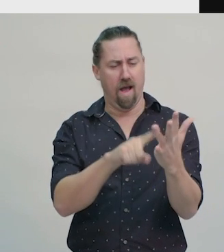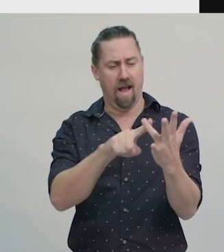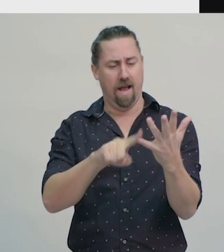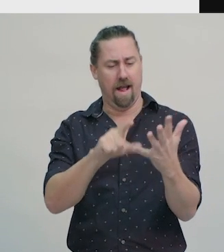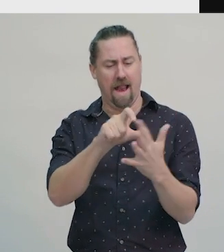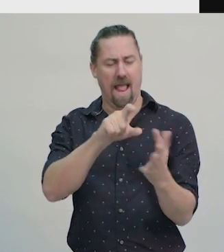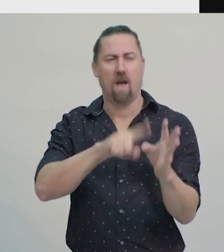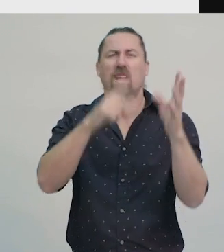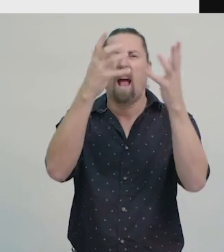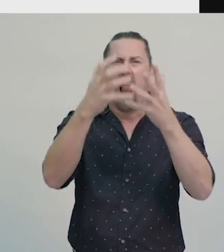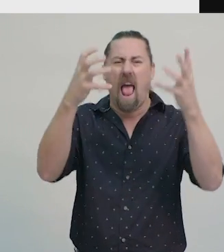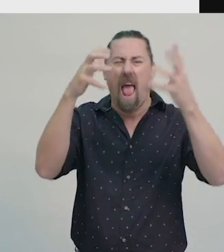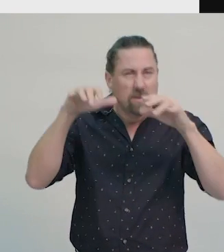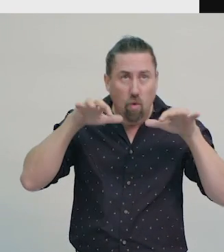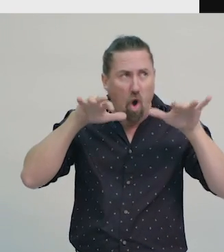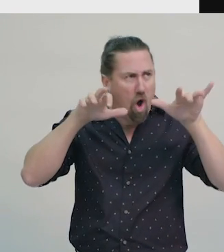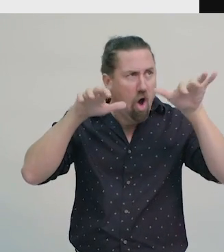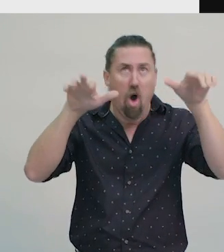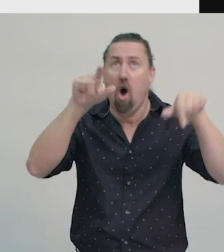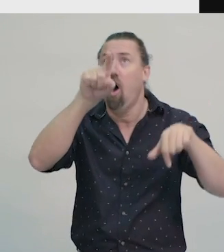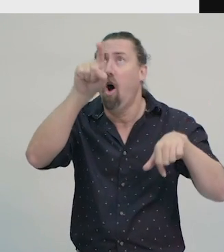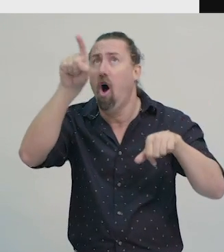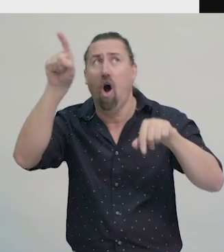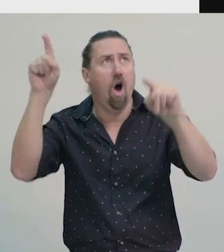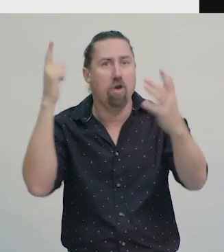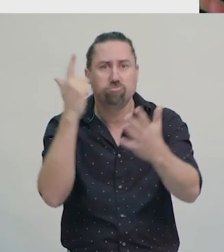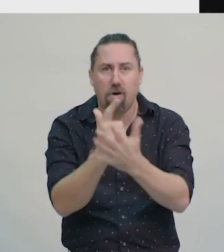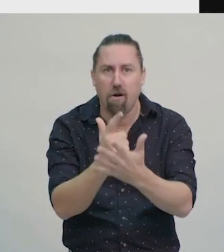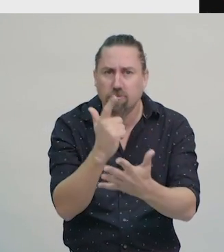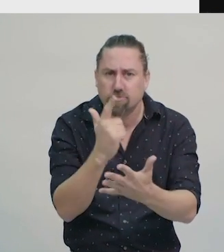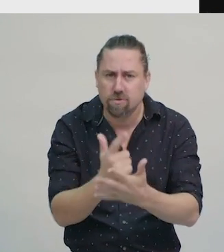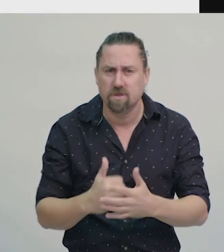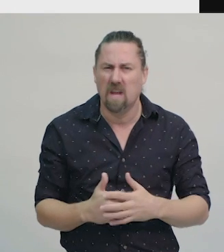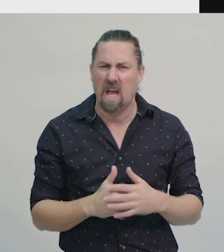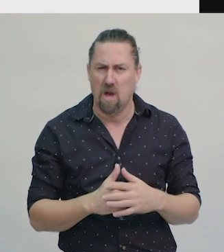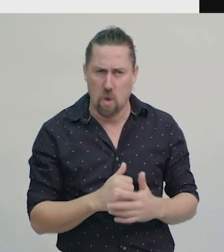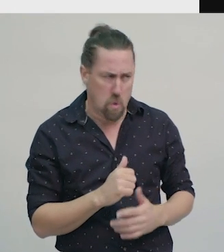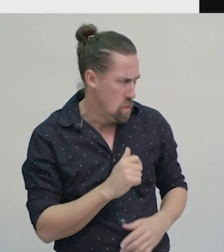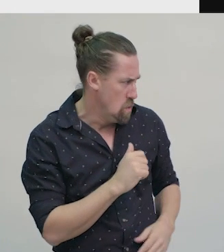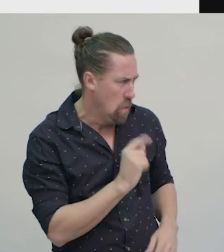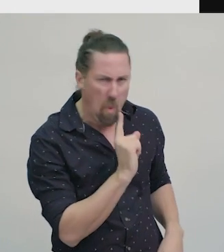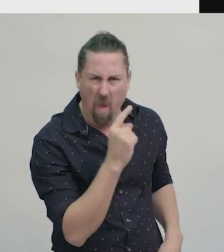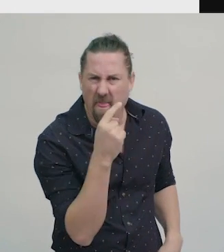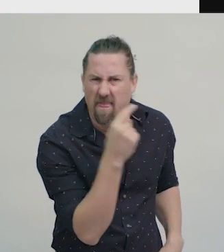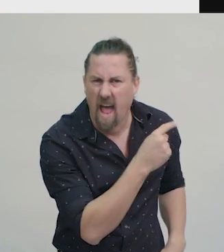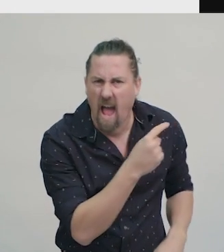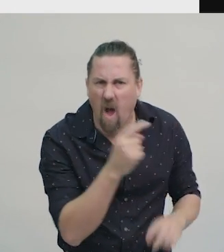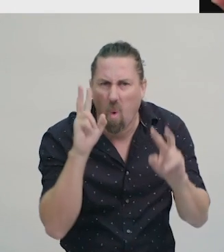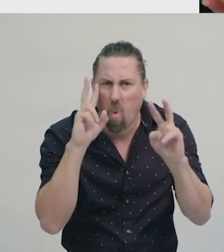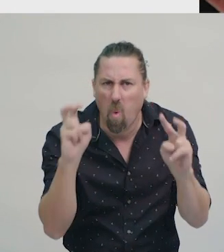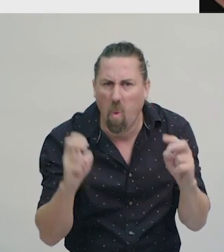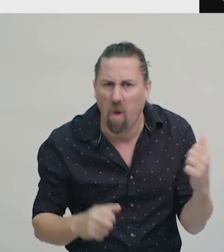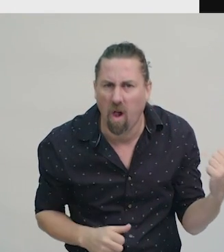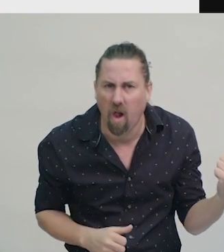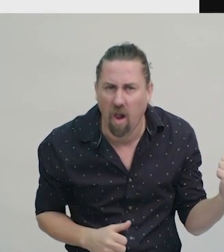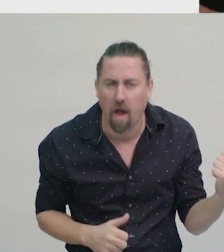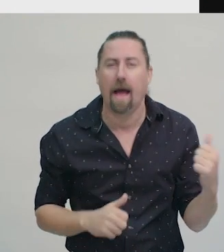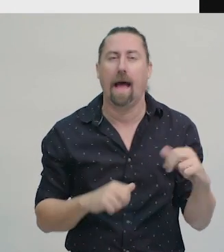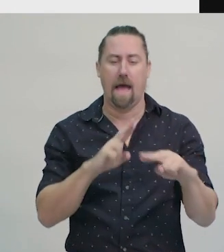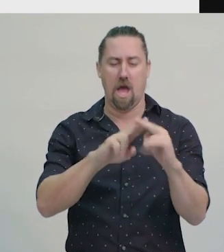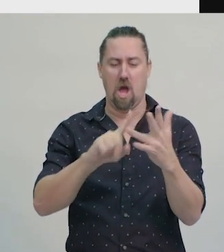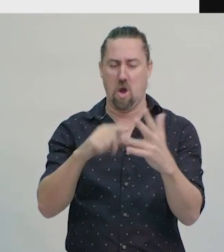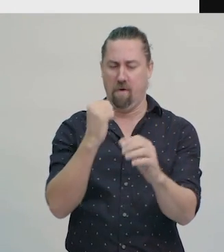go outside and enjoy the sunshine? I'm wearing something cool so I don't get too hot in the sun. But when going outside, don't